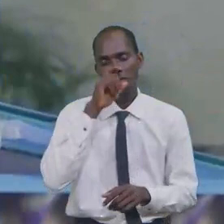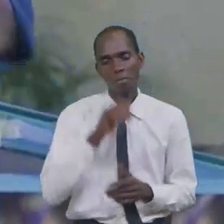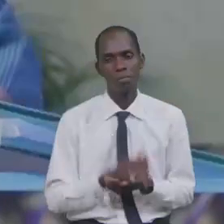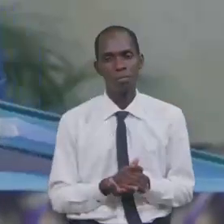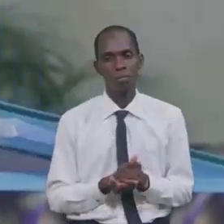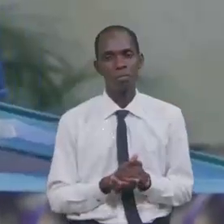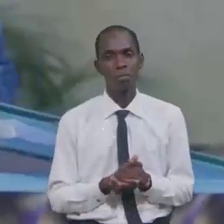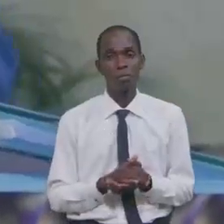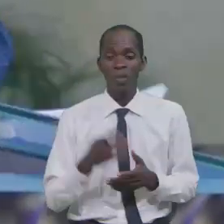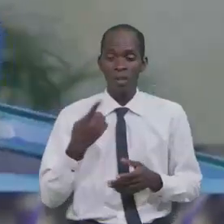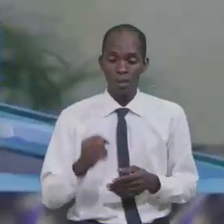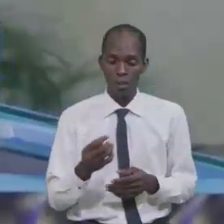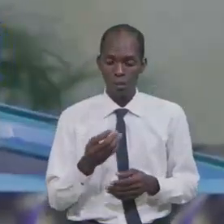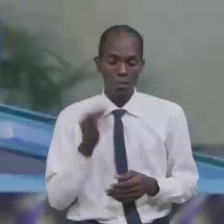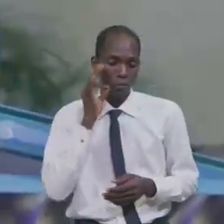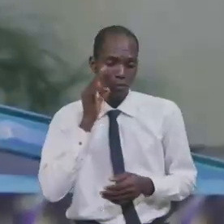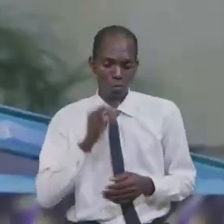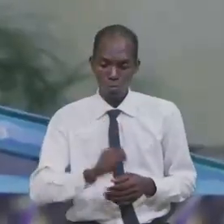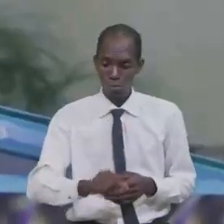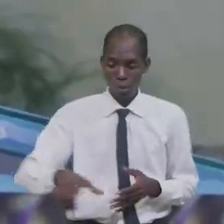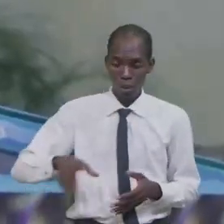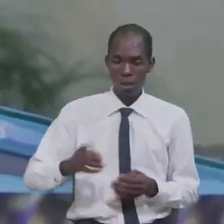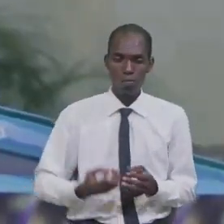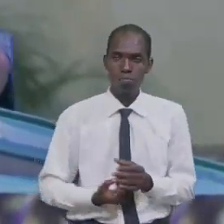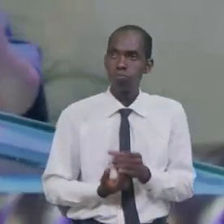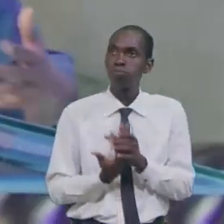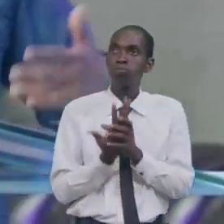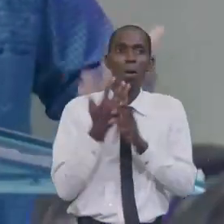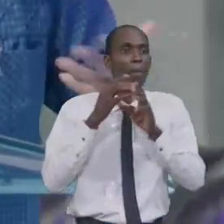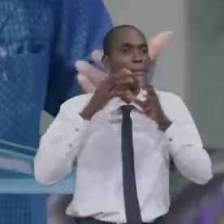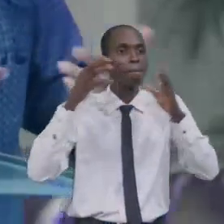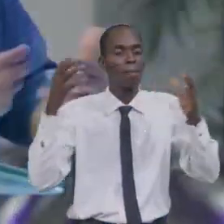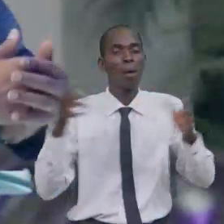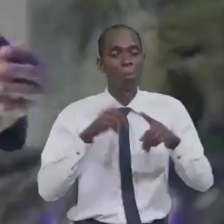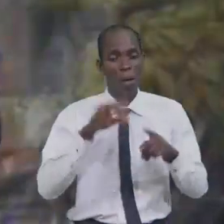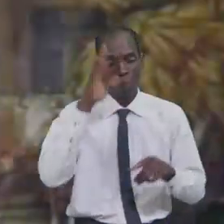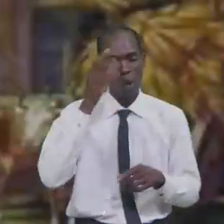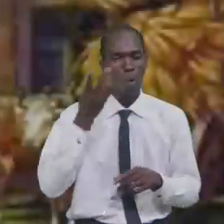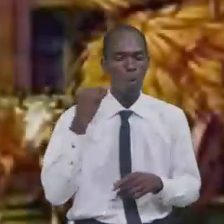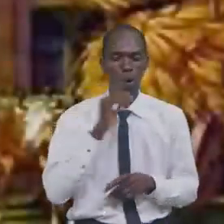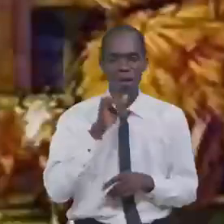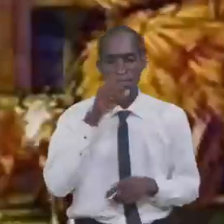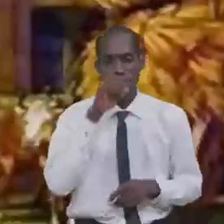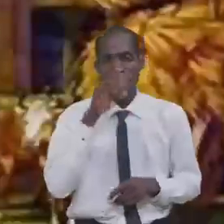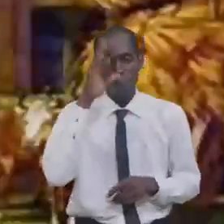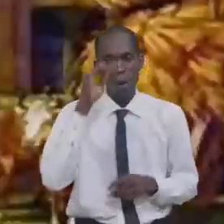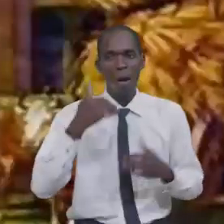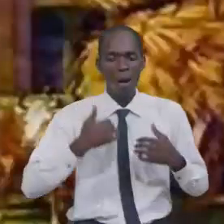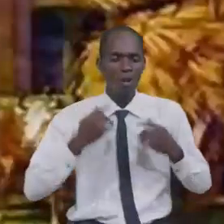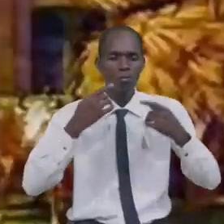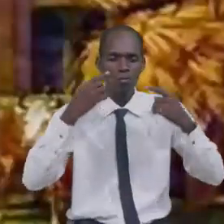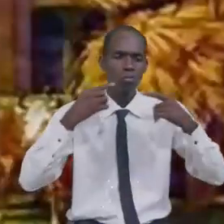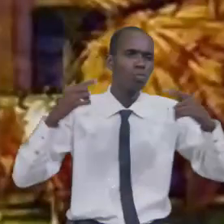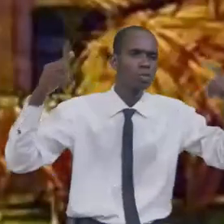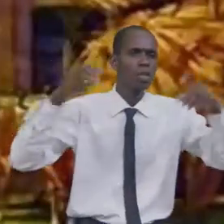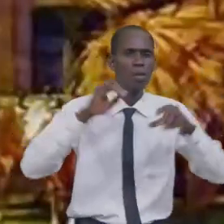brought forth plentifully, but he was a fool. He was a successful farmer, but he was a fool.